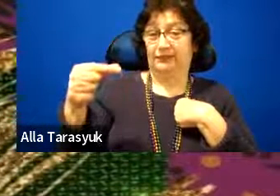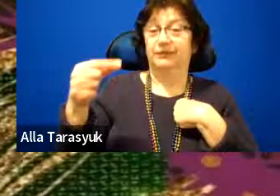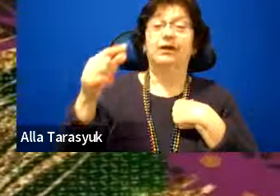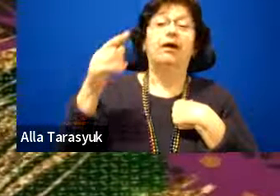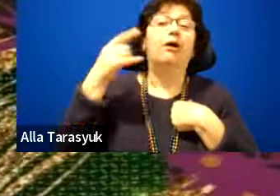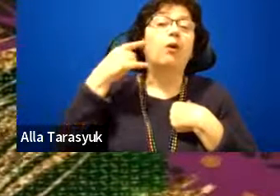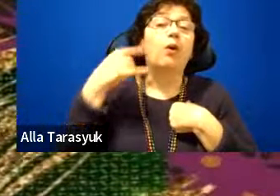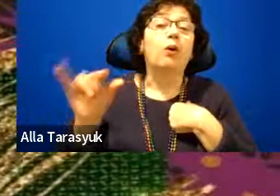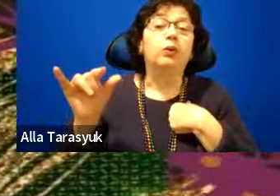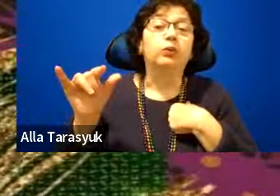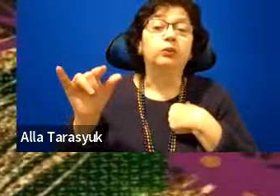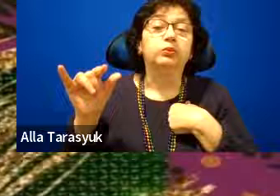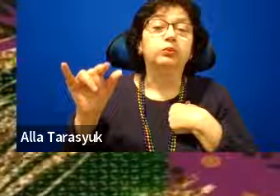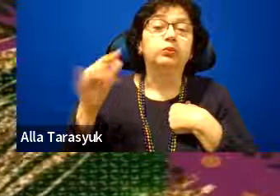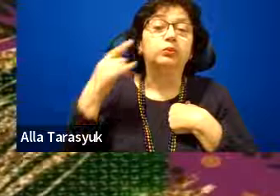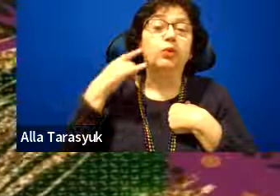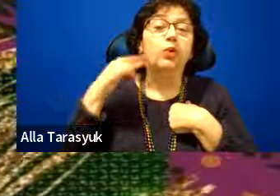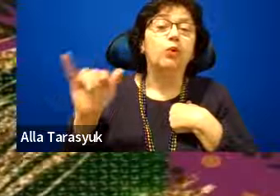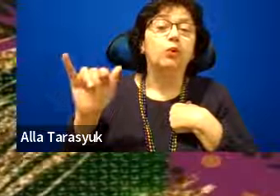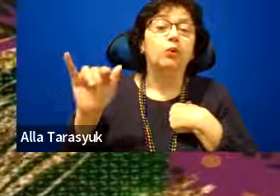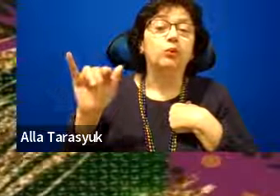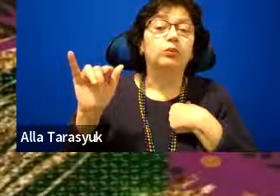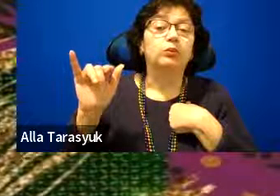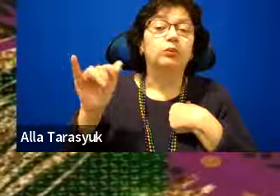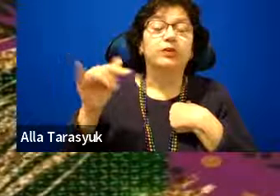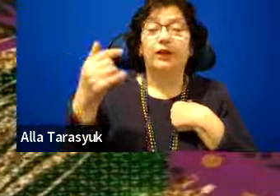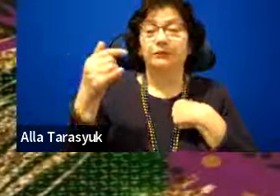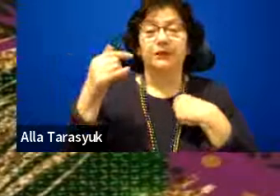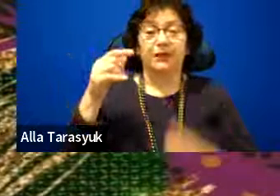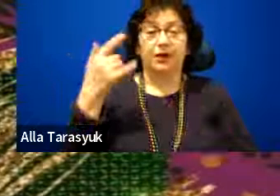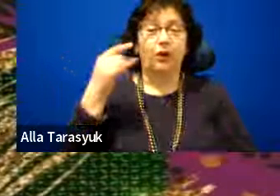green, or gold, gold.